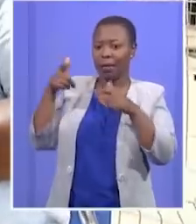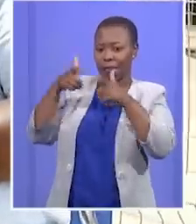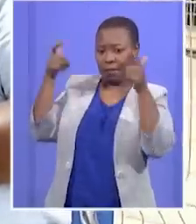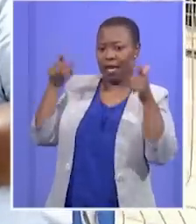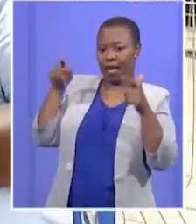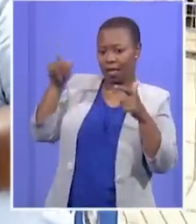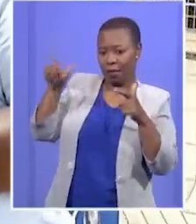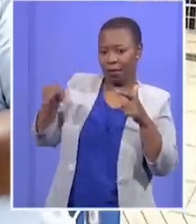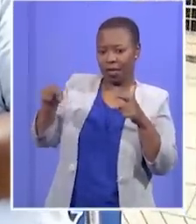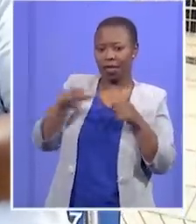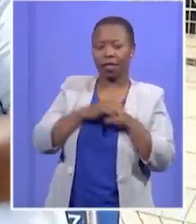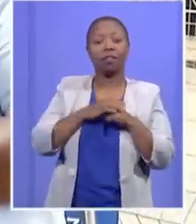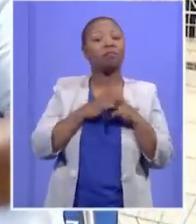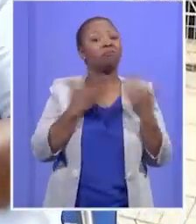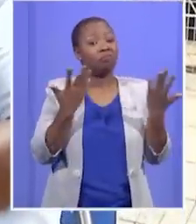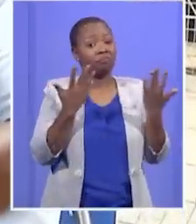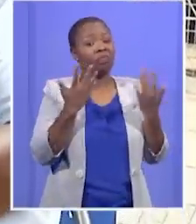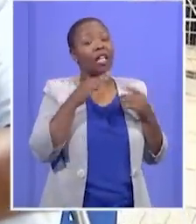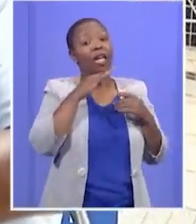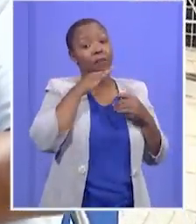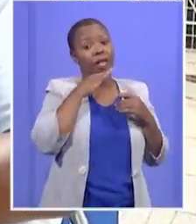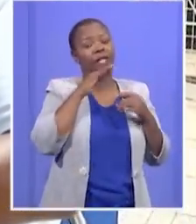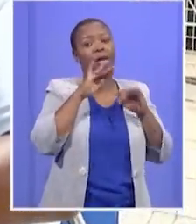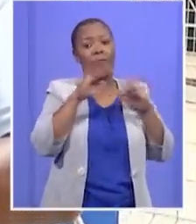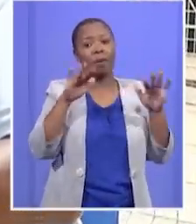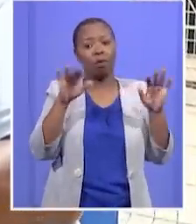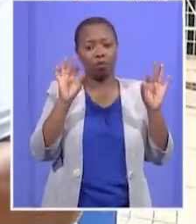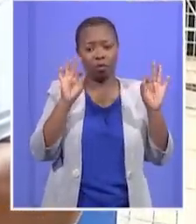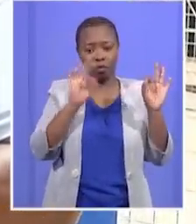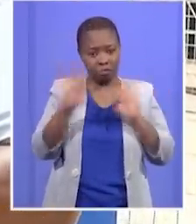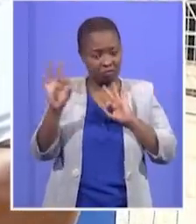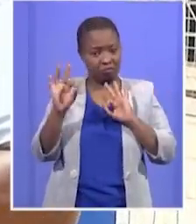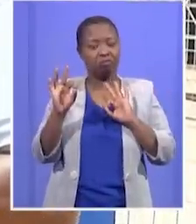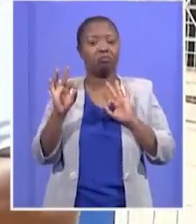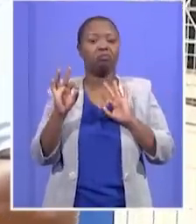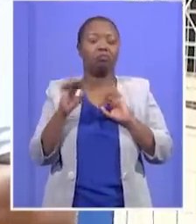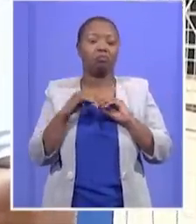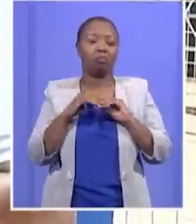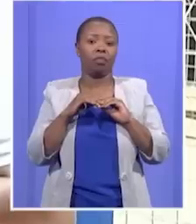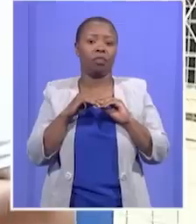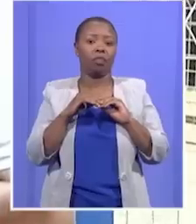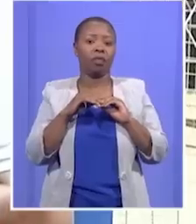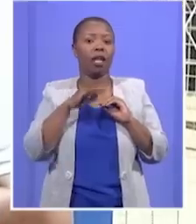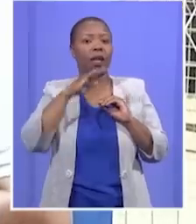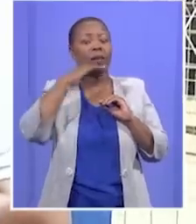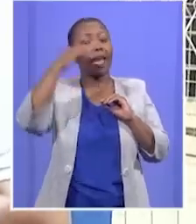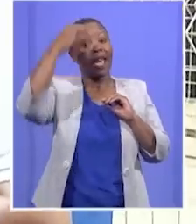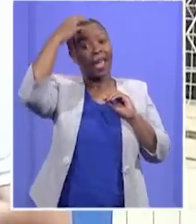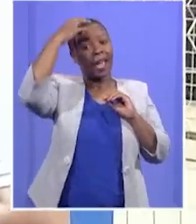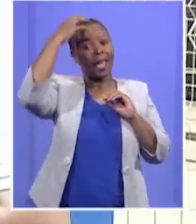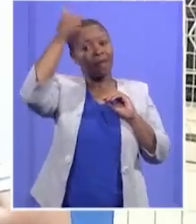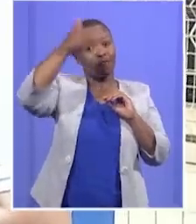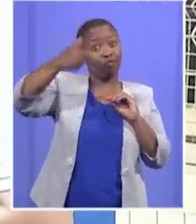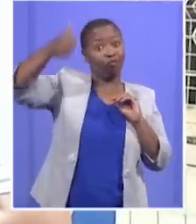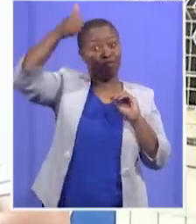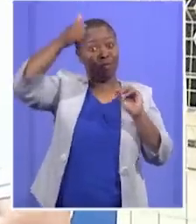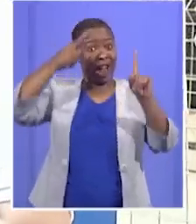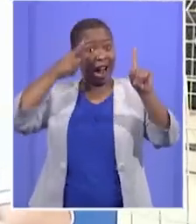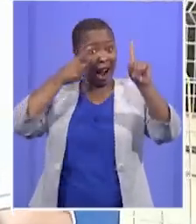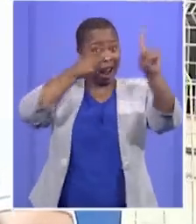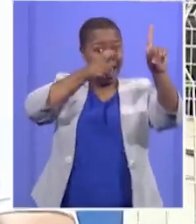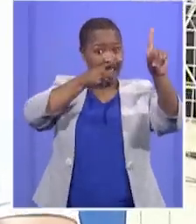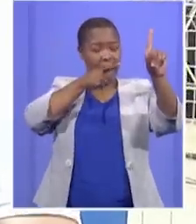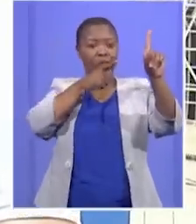a calculation that you don't aim at the king unless you are sure